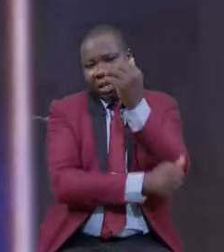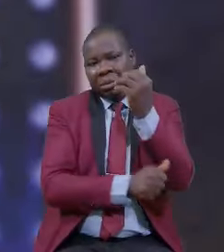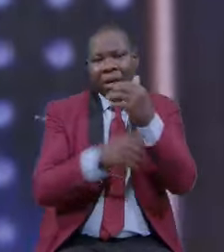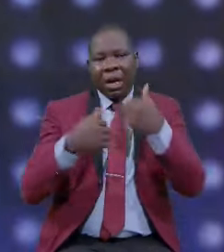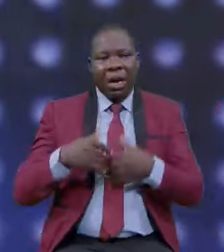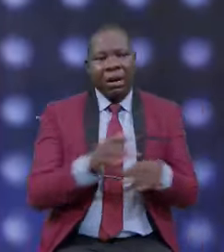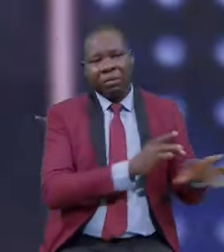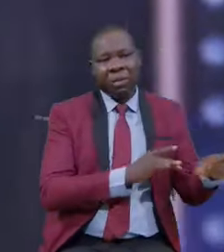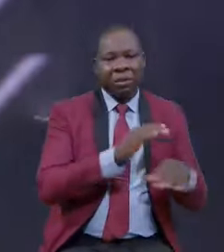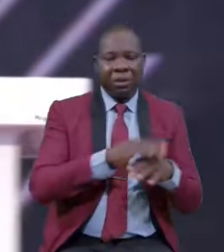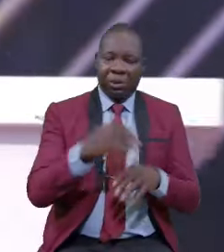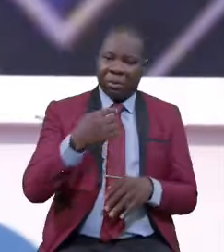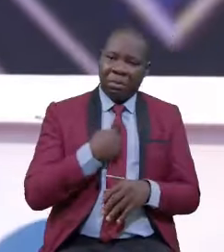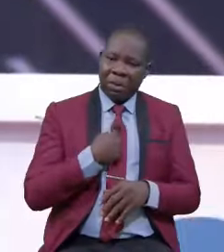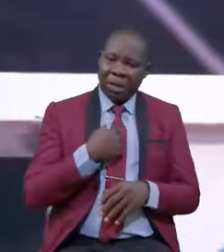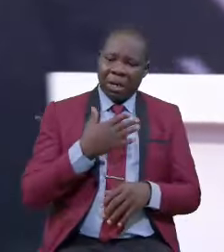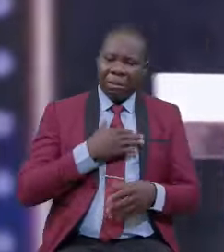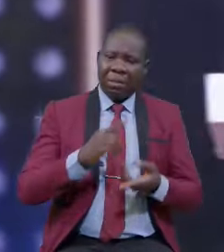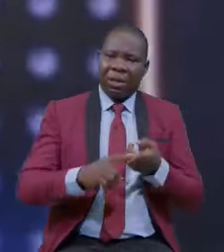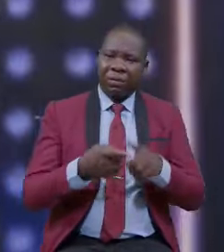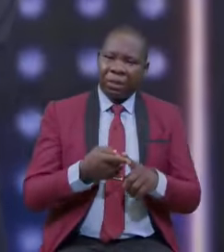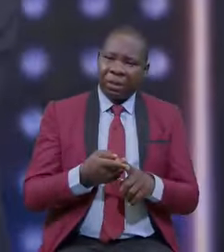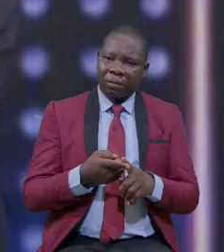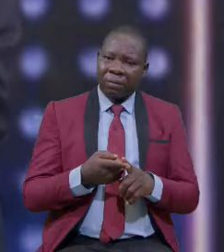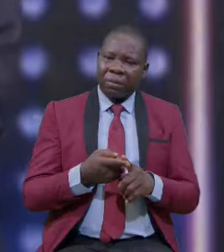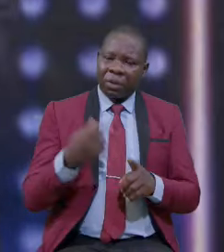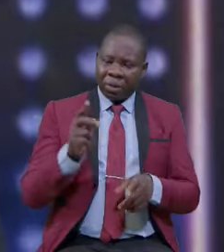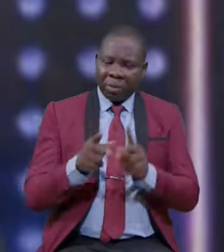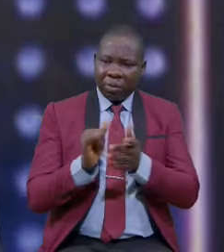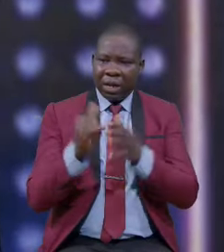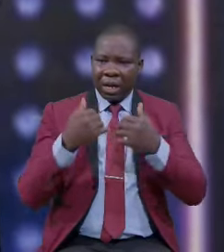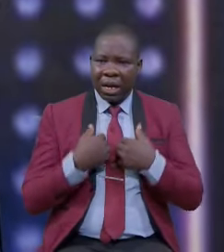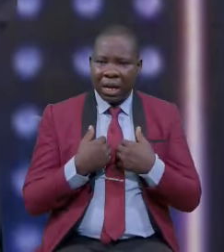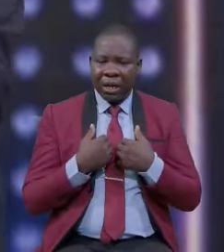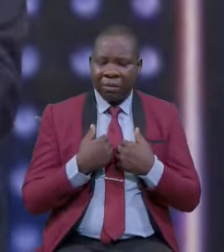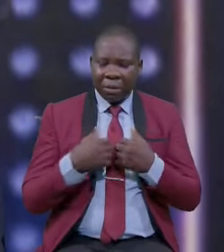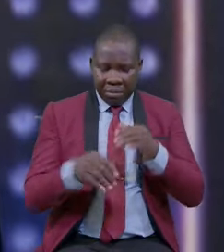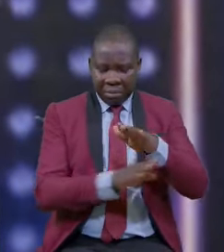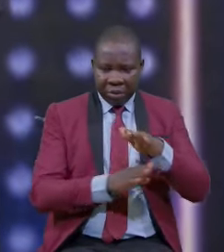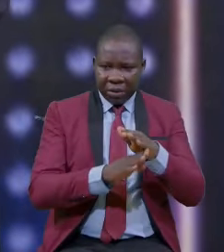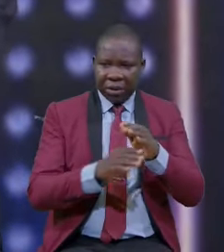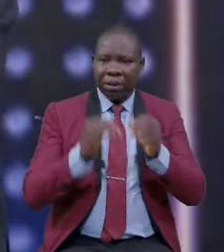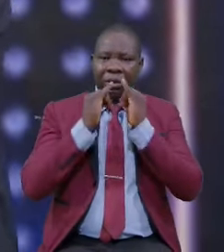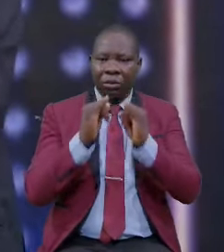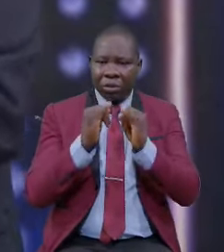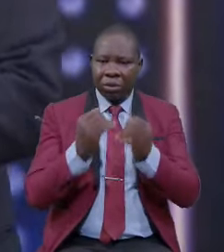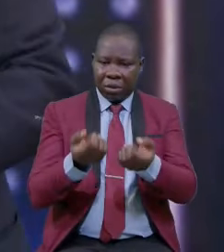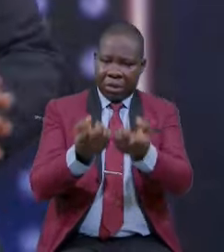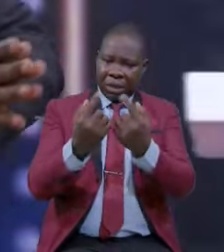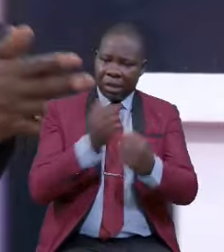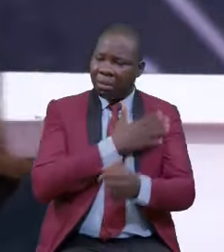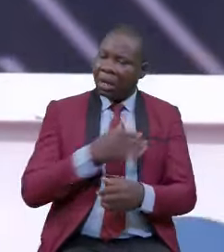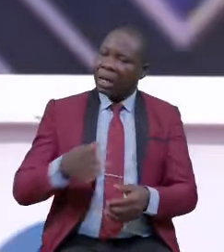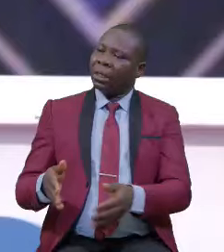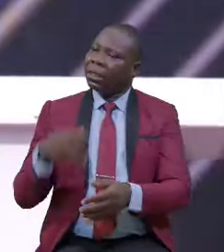they came and they came running and they said, Jesus, have mercy on me. The Israel-Phoenician woman here on earth, have mercy on